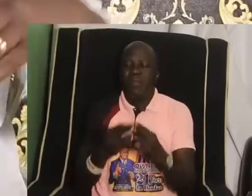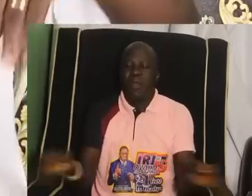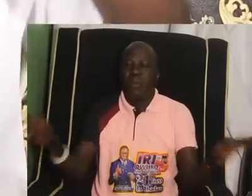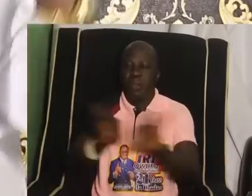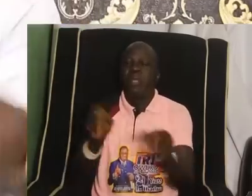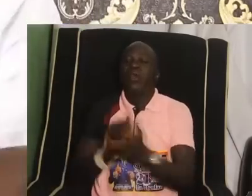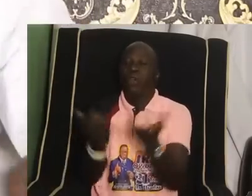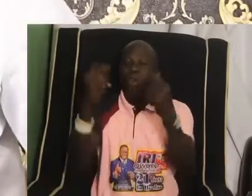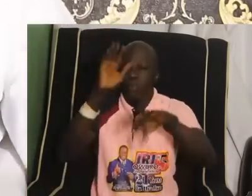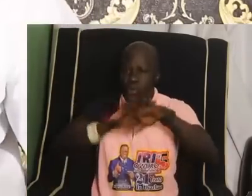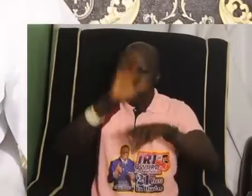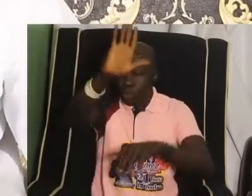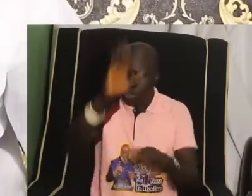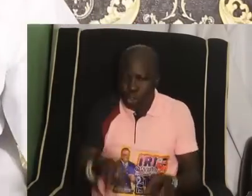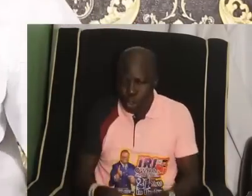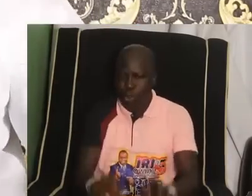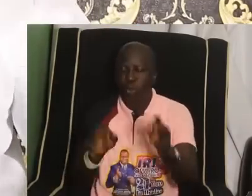that